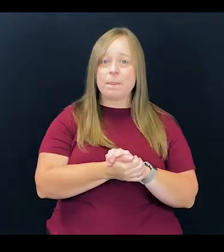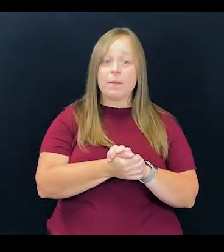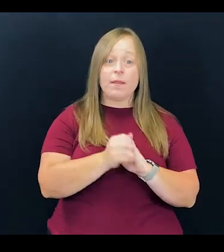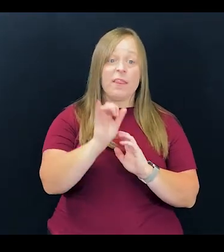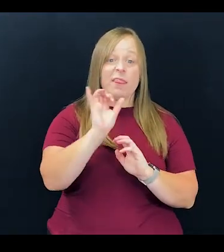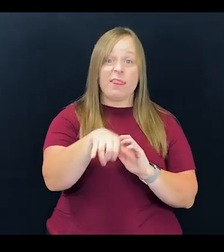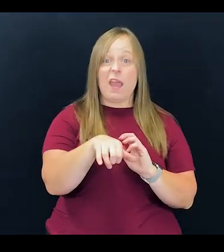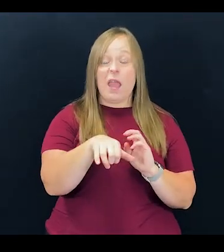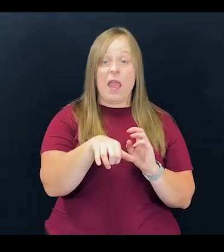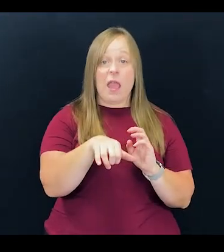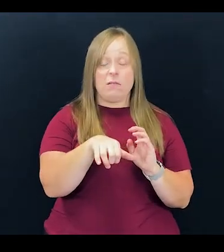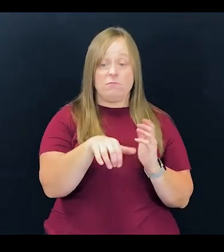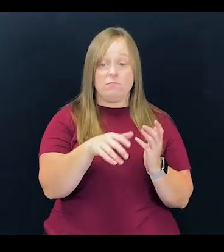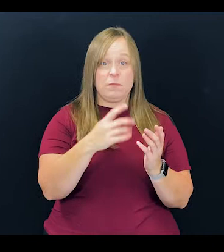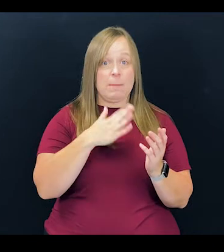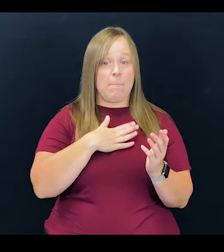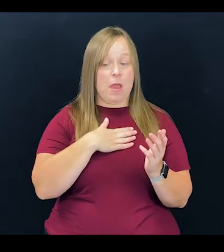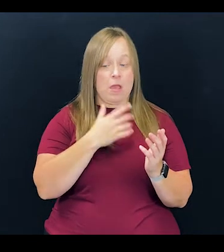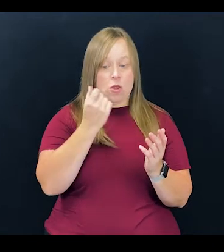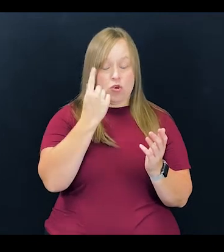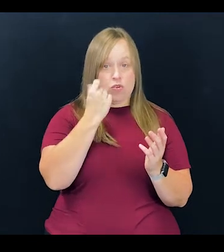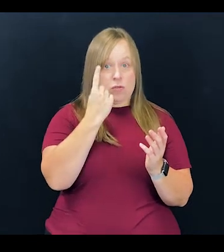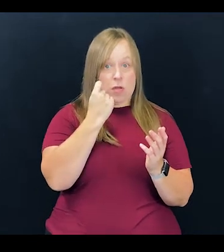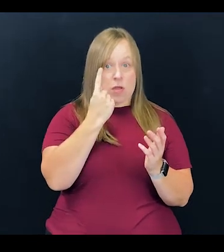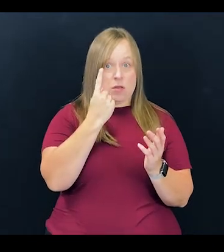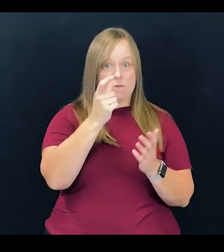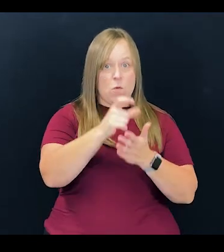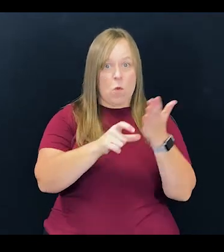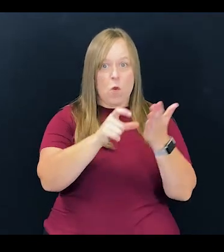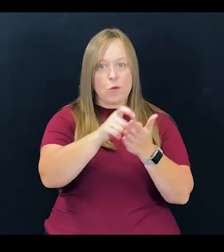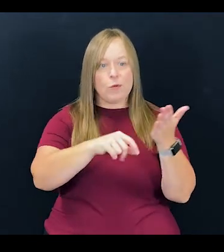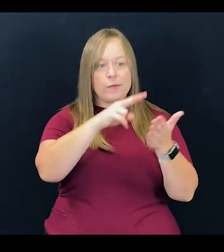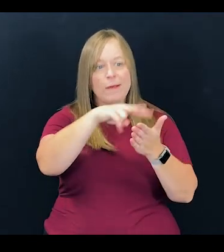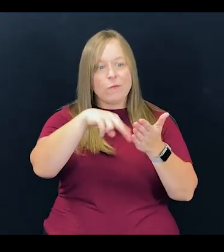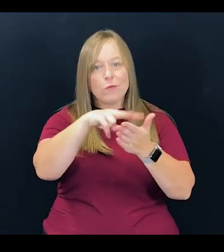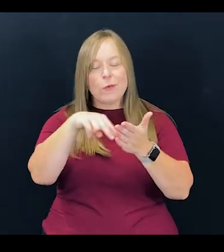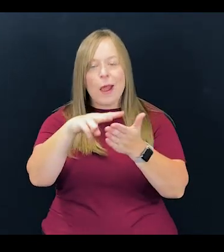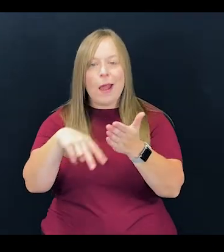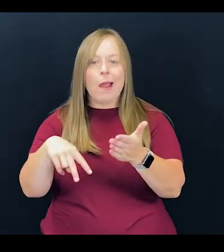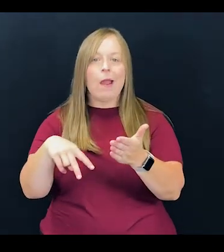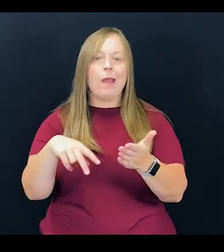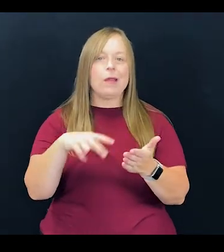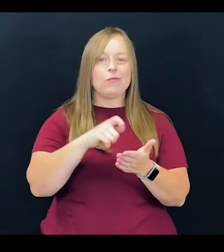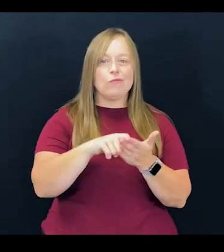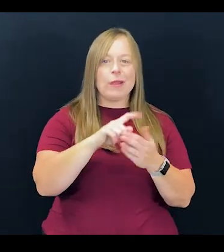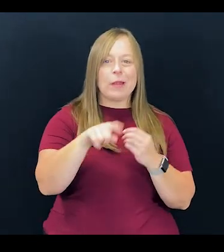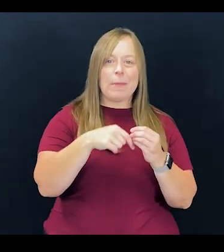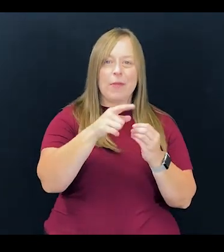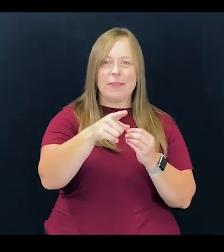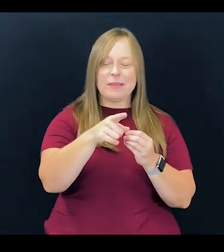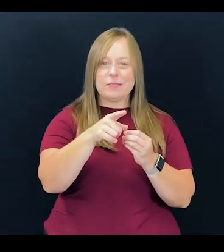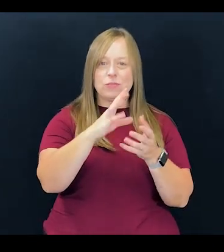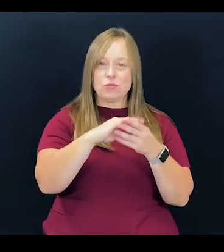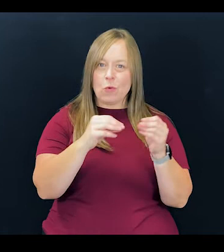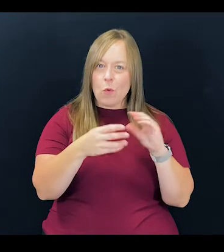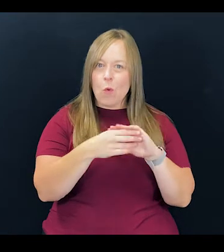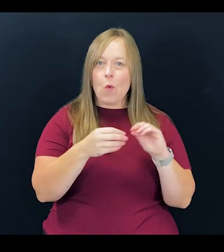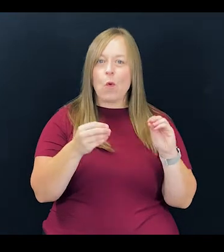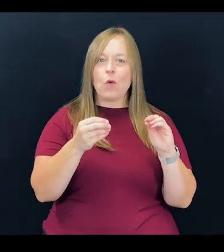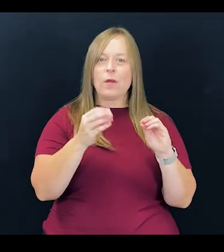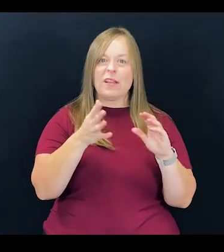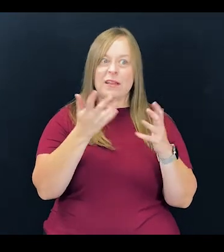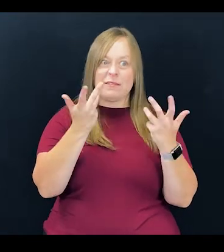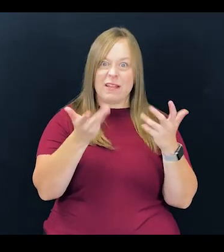care attendant. And as I understand from the articles that have been written about this